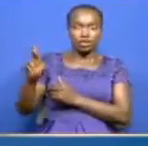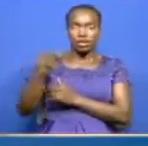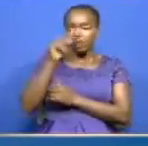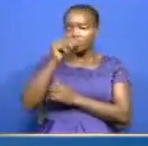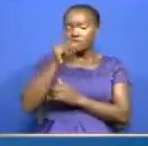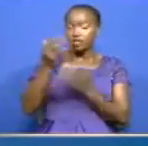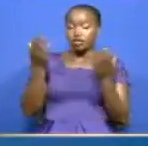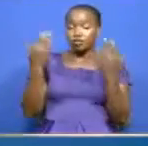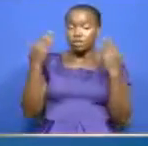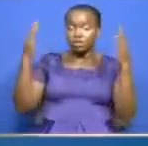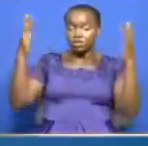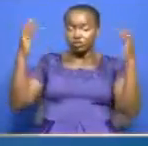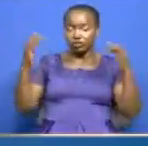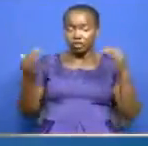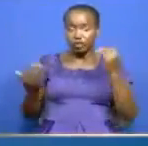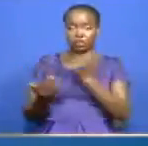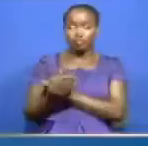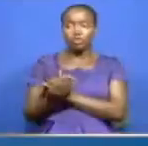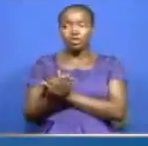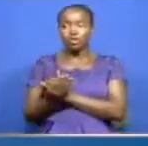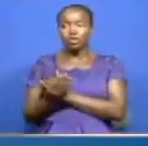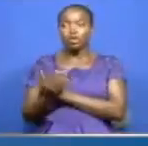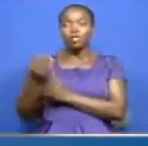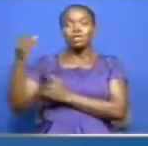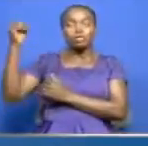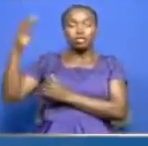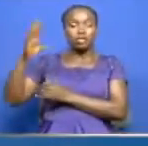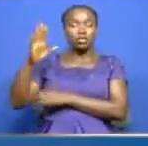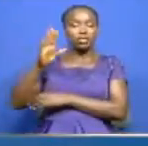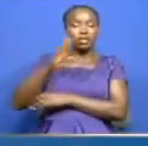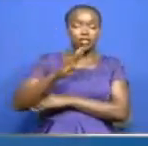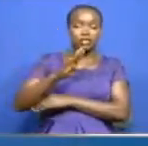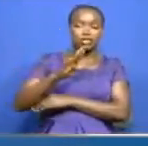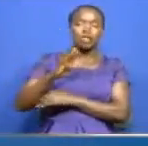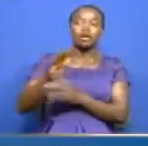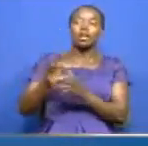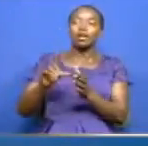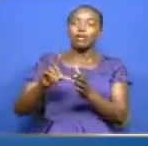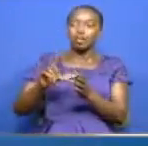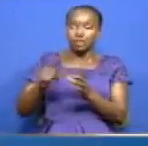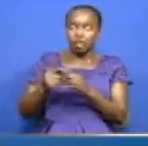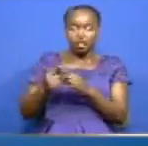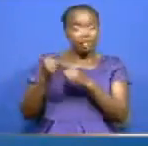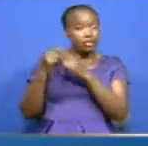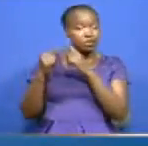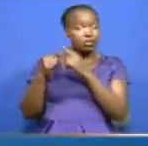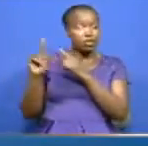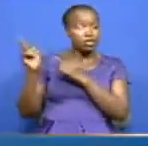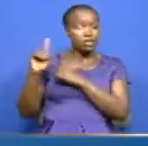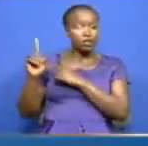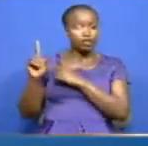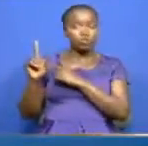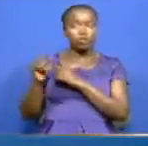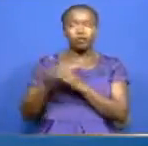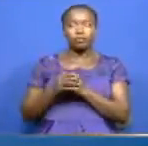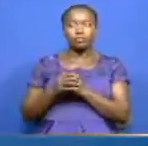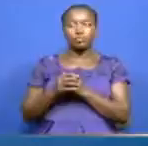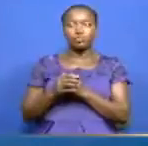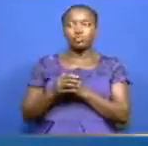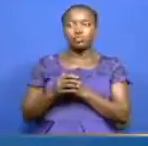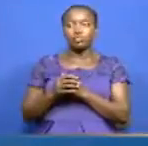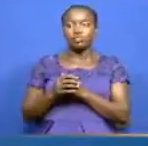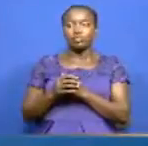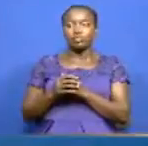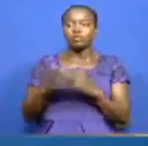having rains in the morning accompanied by sunny intervals, and the same will be experienced in the capital city of the country. For residents